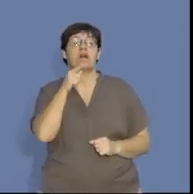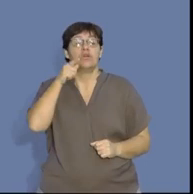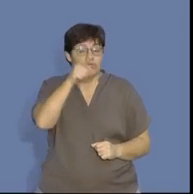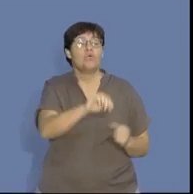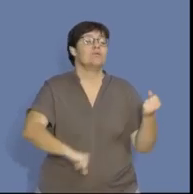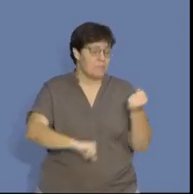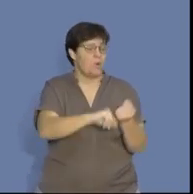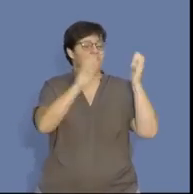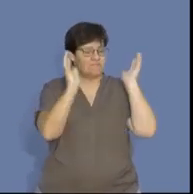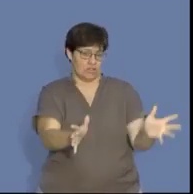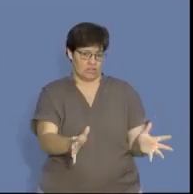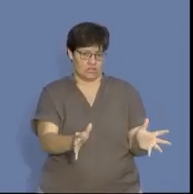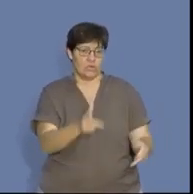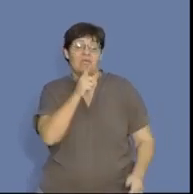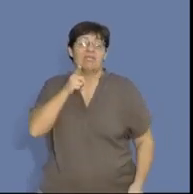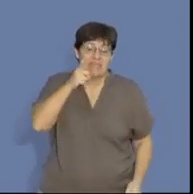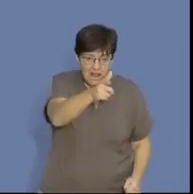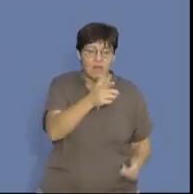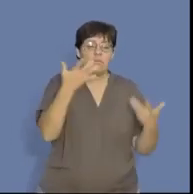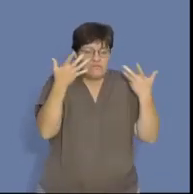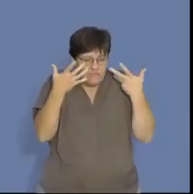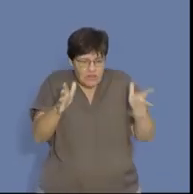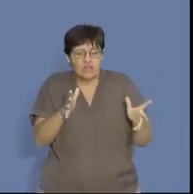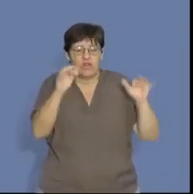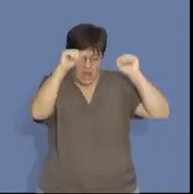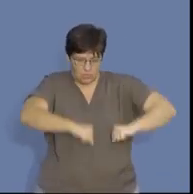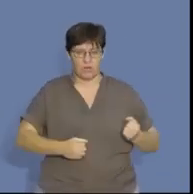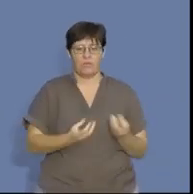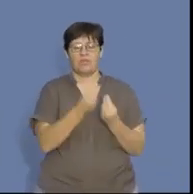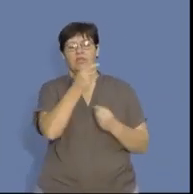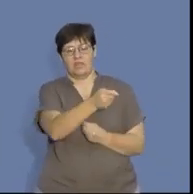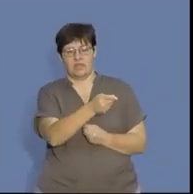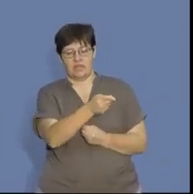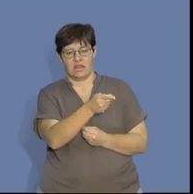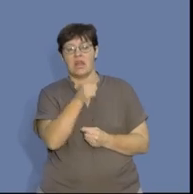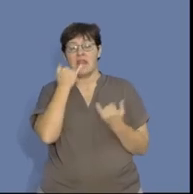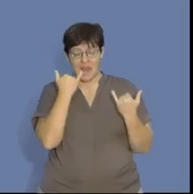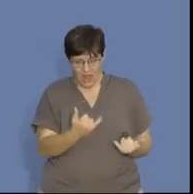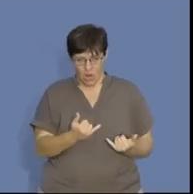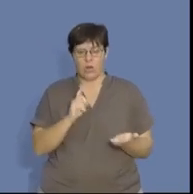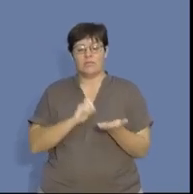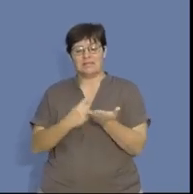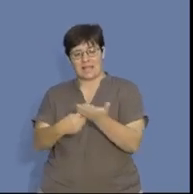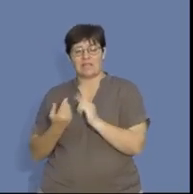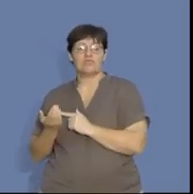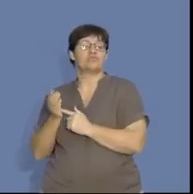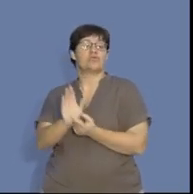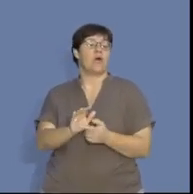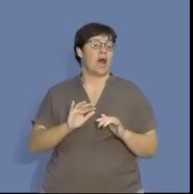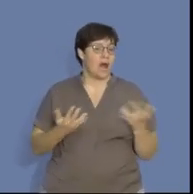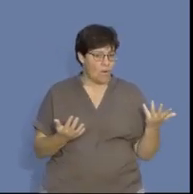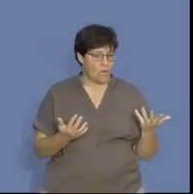to agree or disagree. They're telling you you agree with Tylo. Discuss by referring